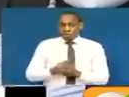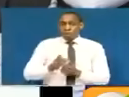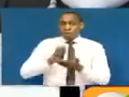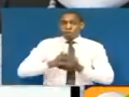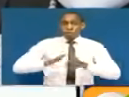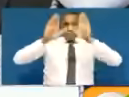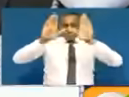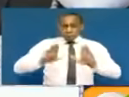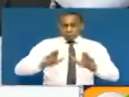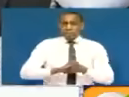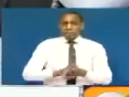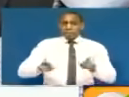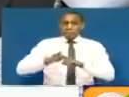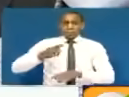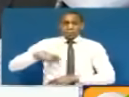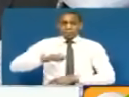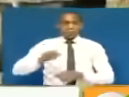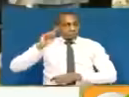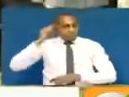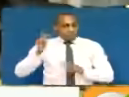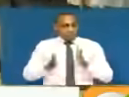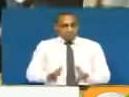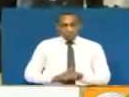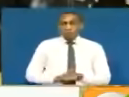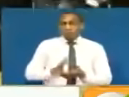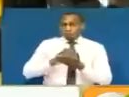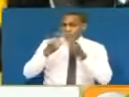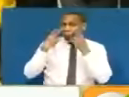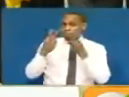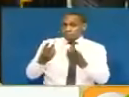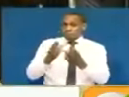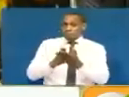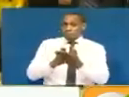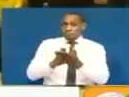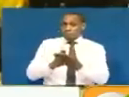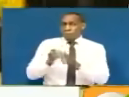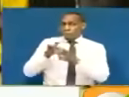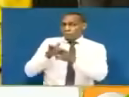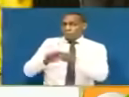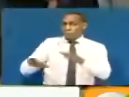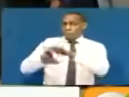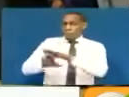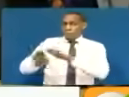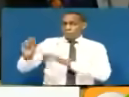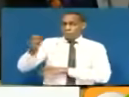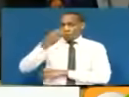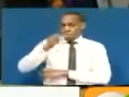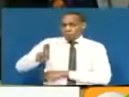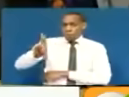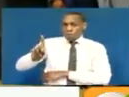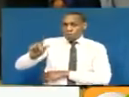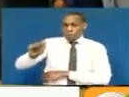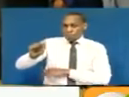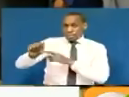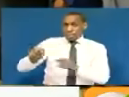are paramount to ourselves as we think as Kenyans. And in what appeared to be an indirect attack at DP Ruto's United Democratic